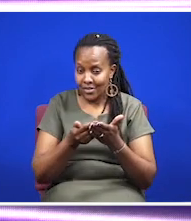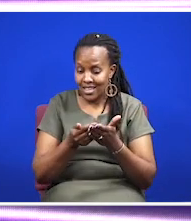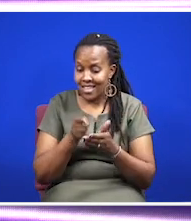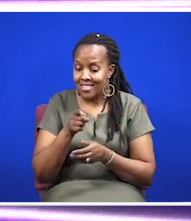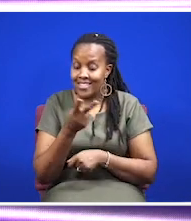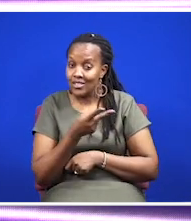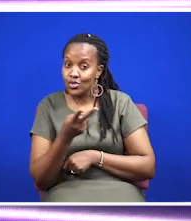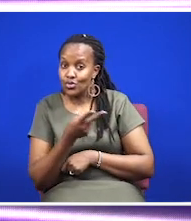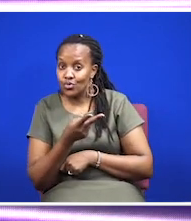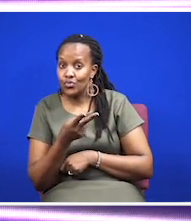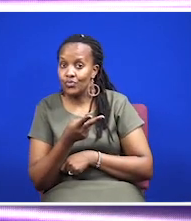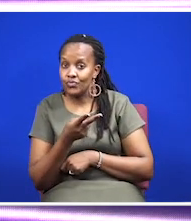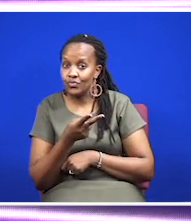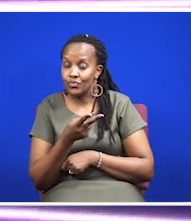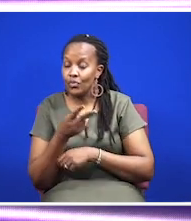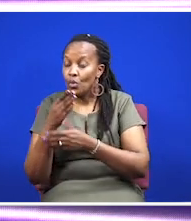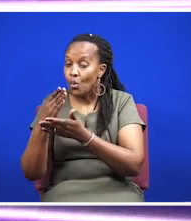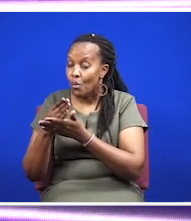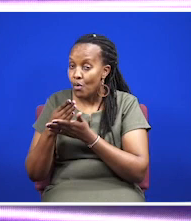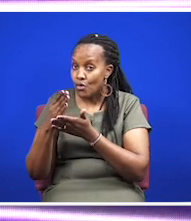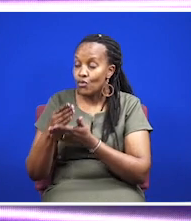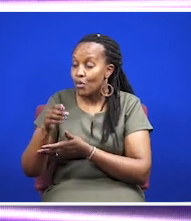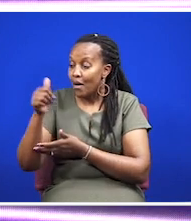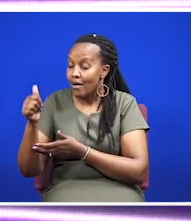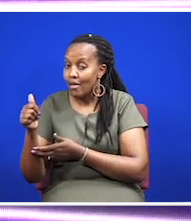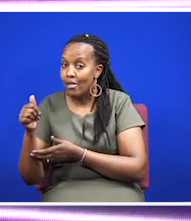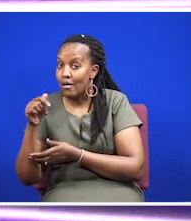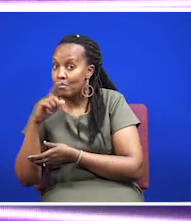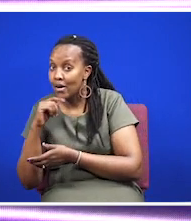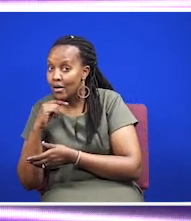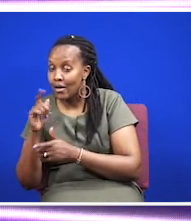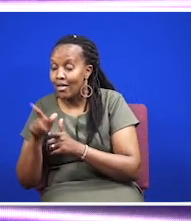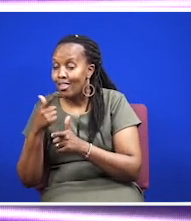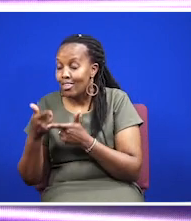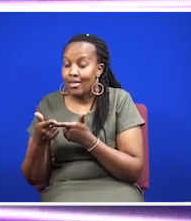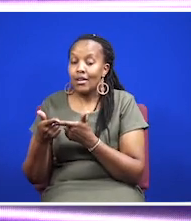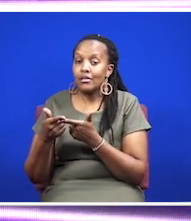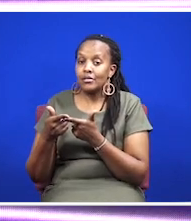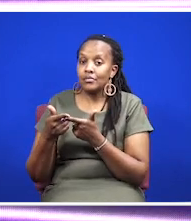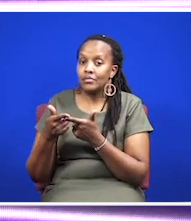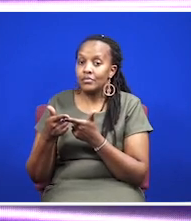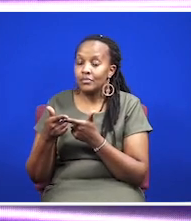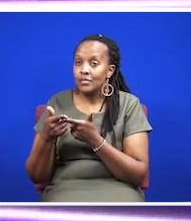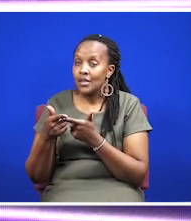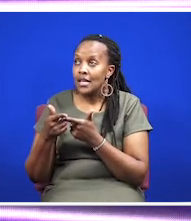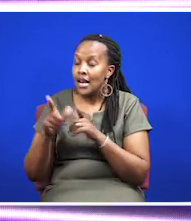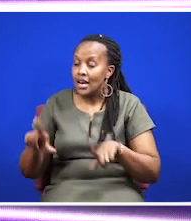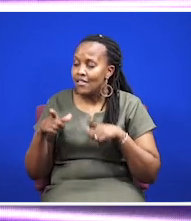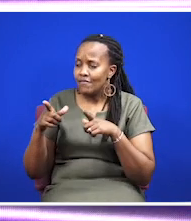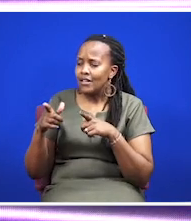together, to borrow from somebody else, is living what is called praise